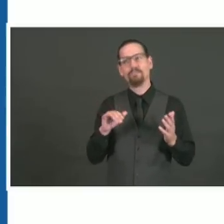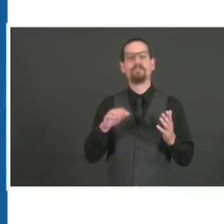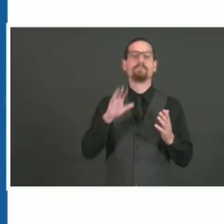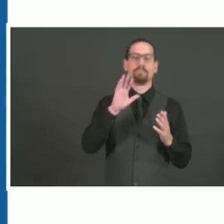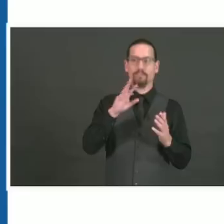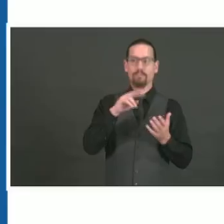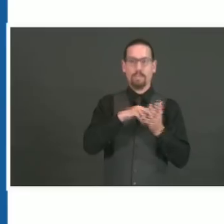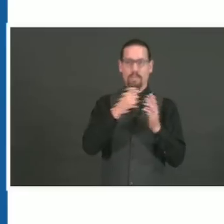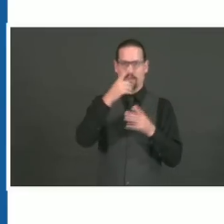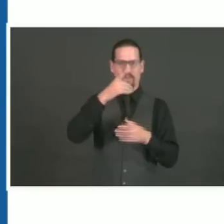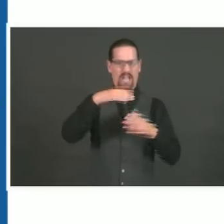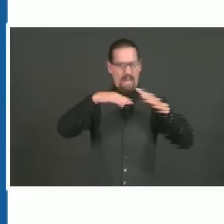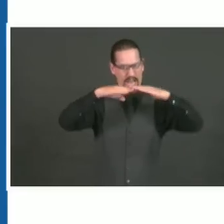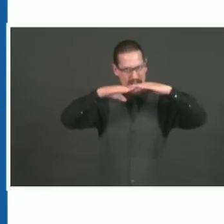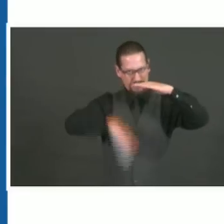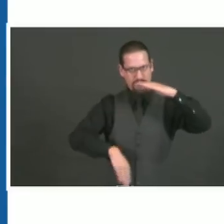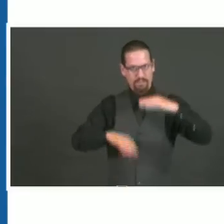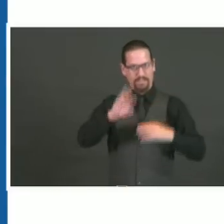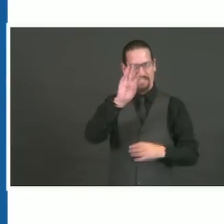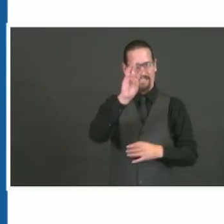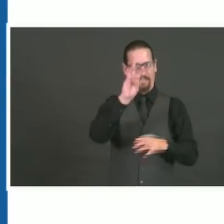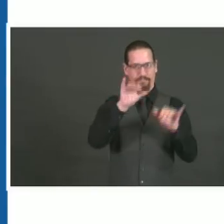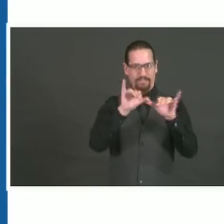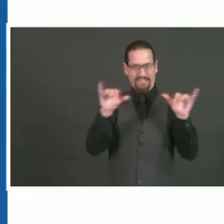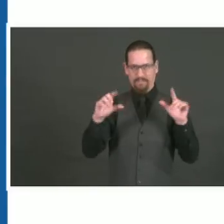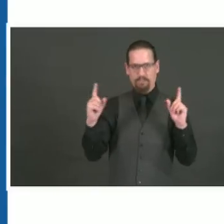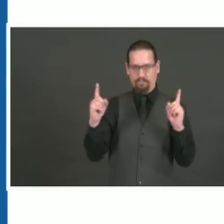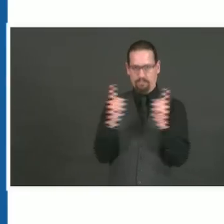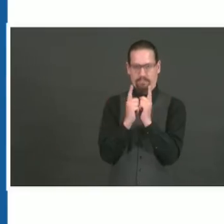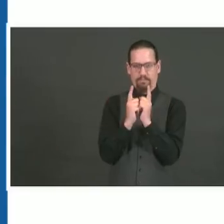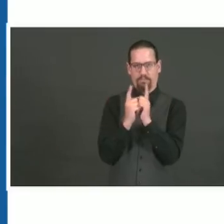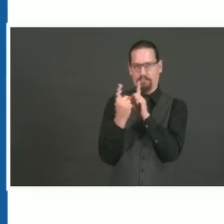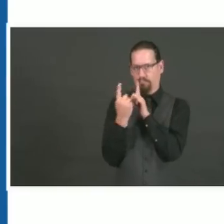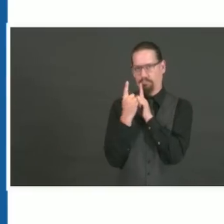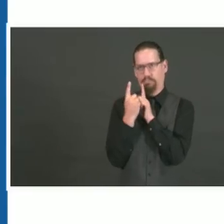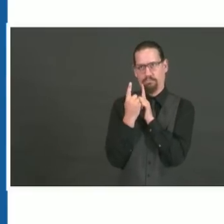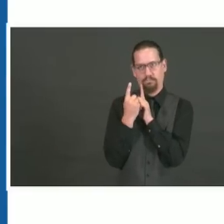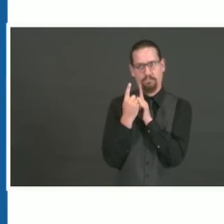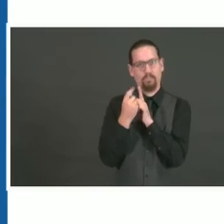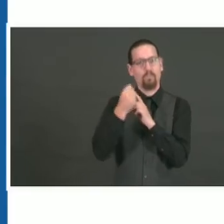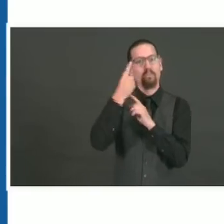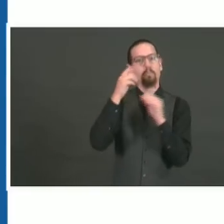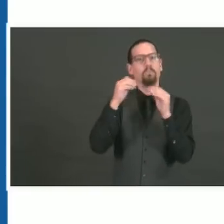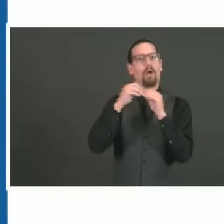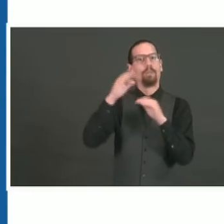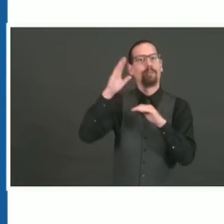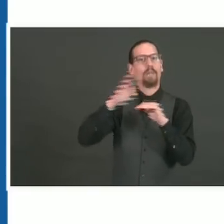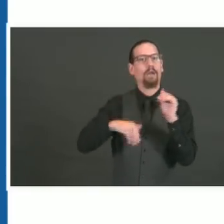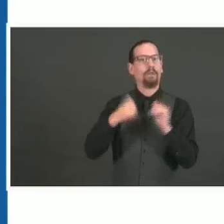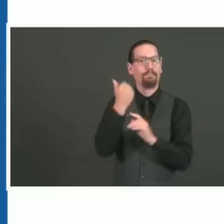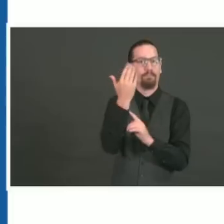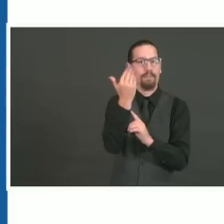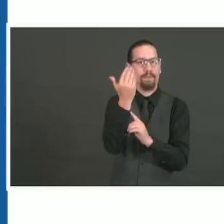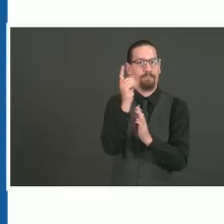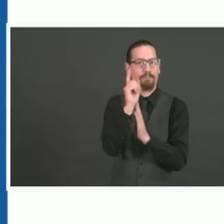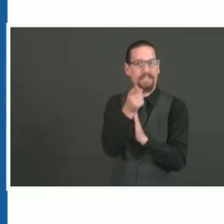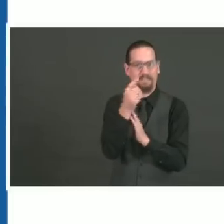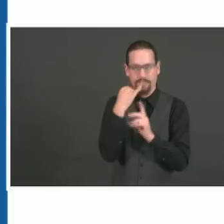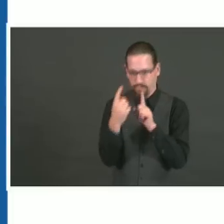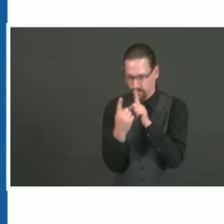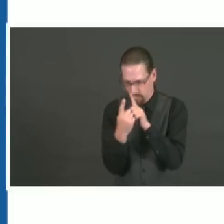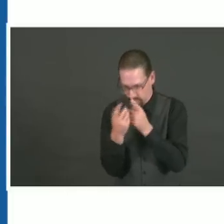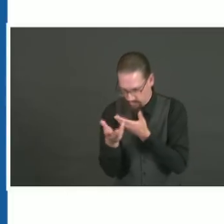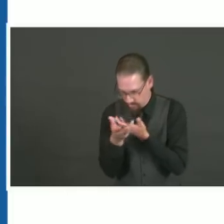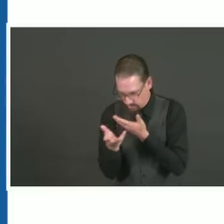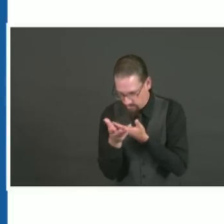more than 15 minutes. So if you're working very closely with a student for more than 15 minutes,